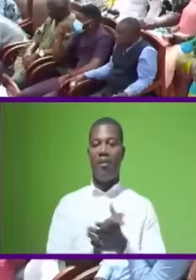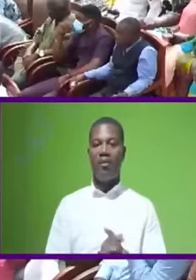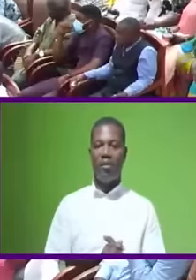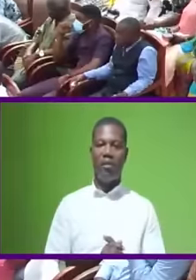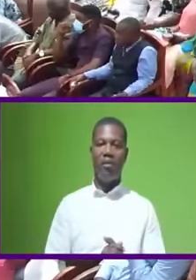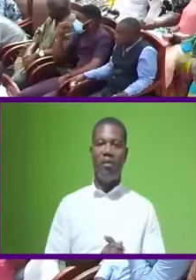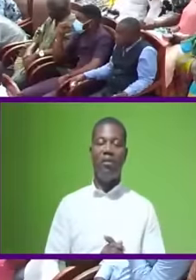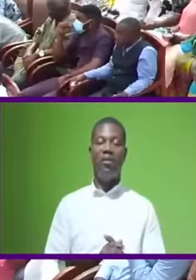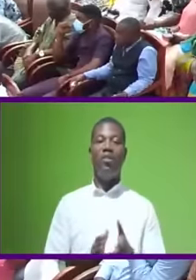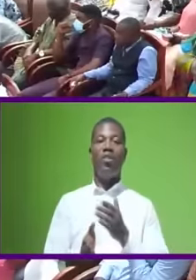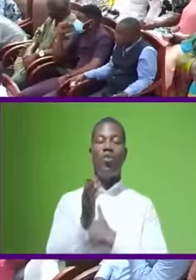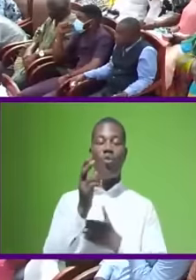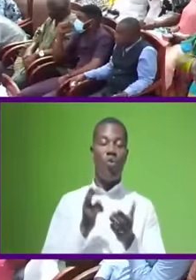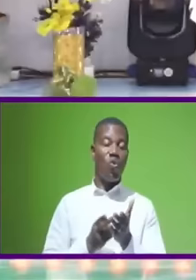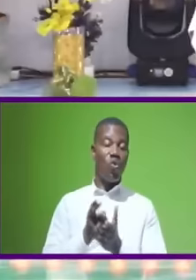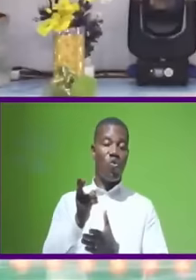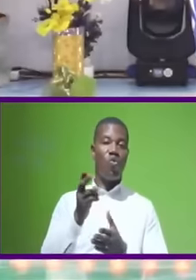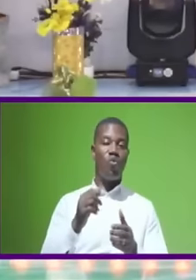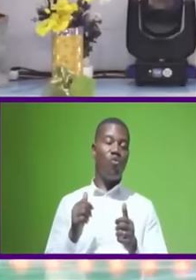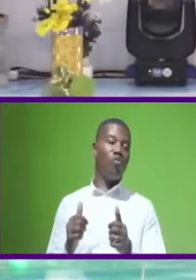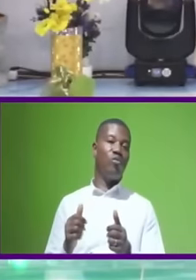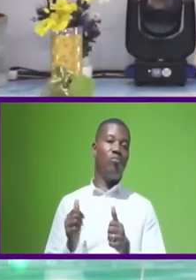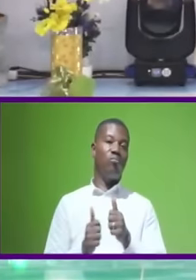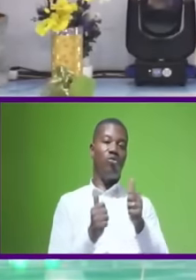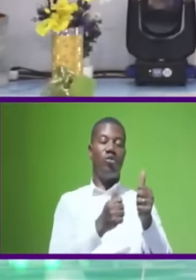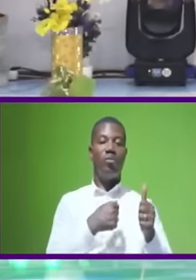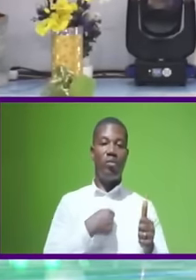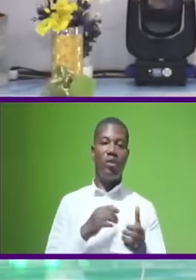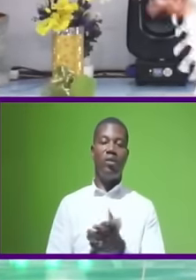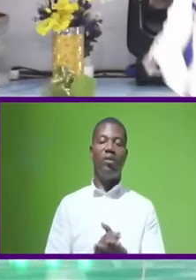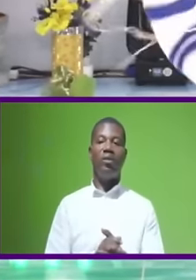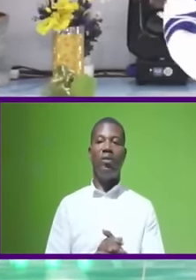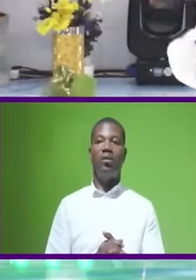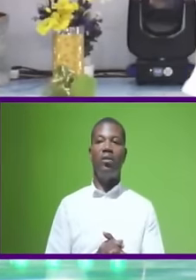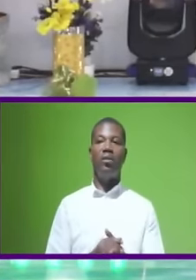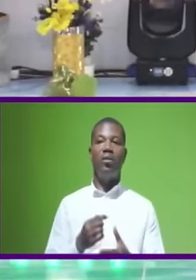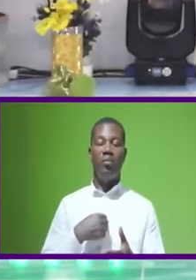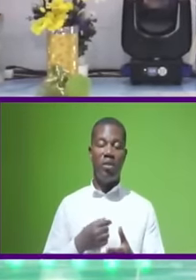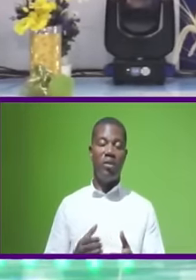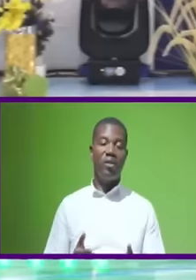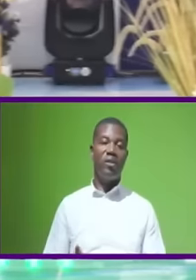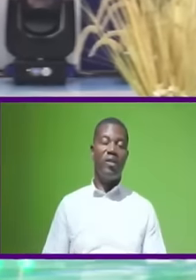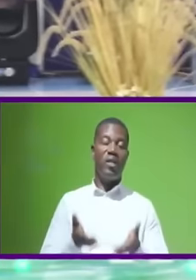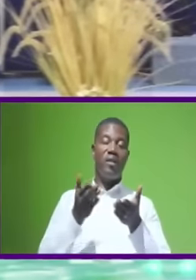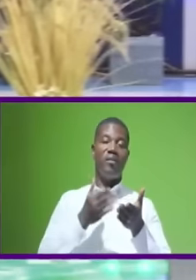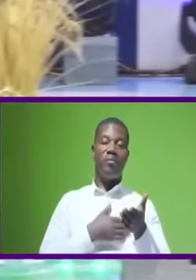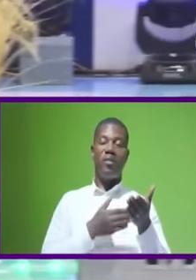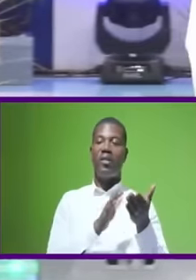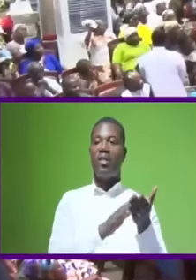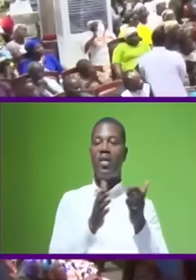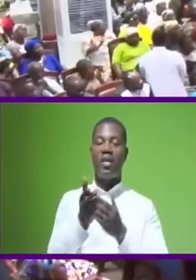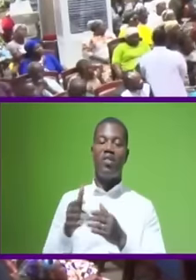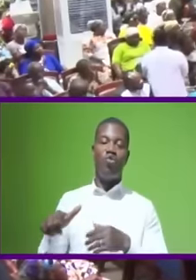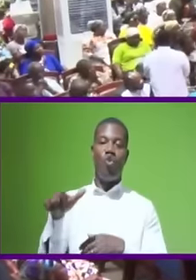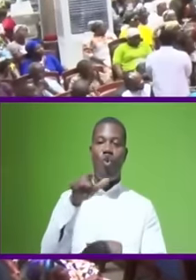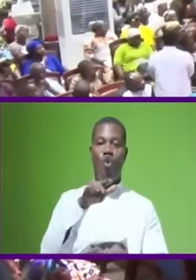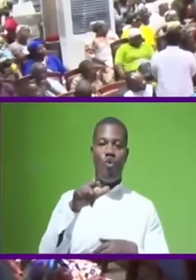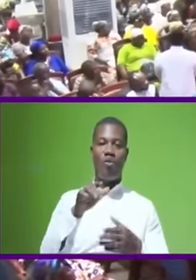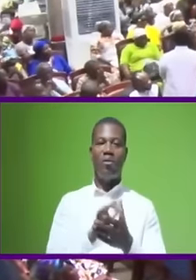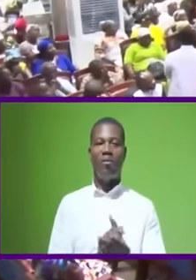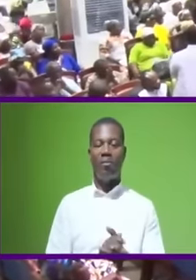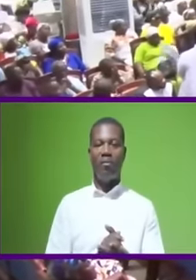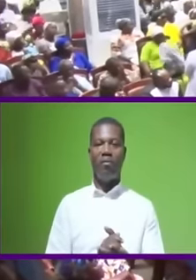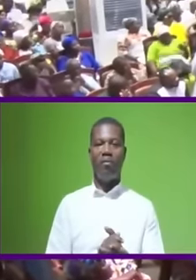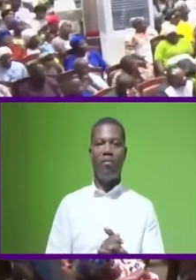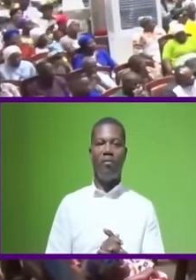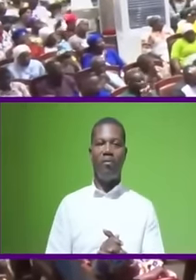Nyanko pon na me sua for the nsaso. Me obena me nsaso ma we nyina be. Jesus. So God by the apostles' hands did a lot,